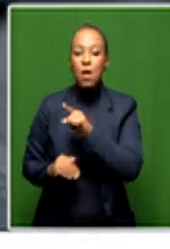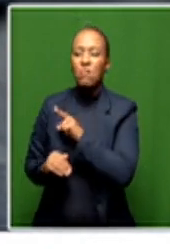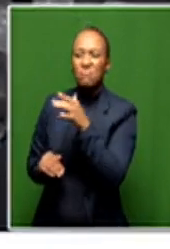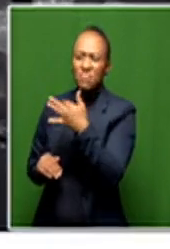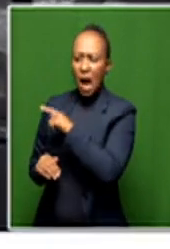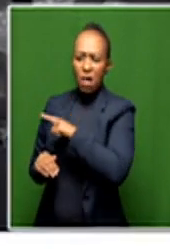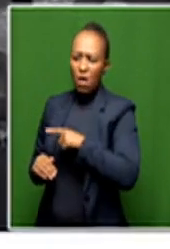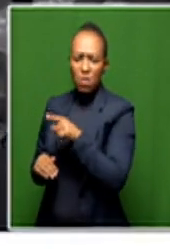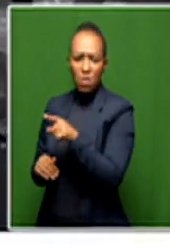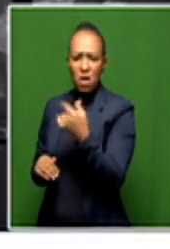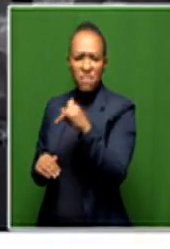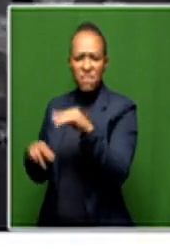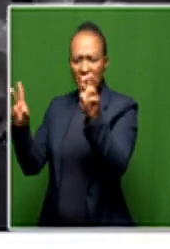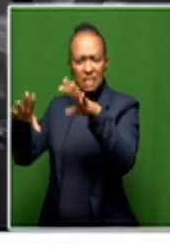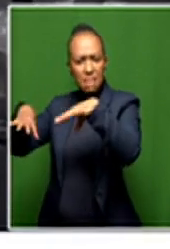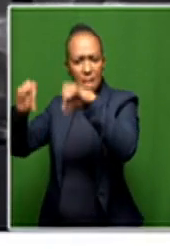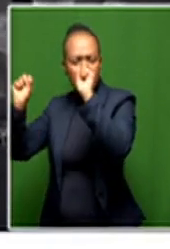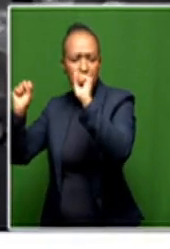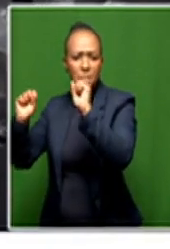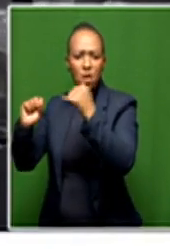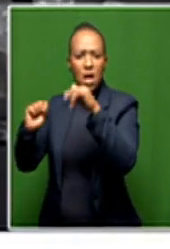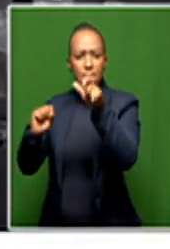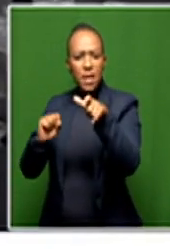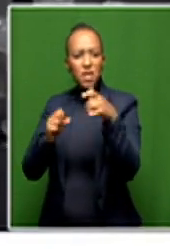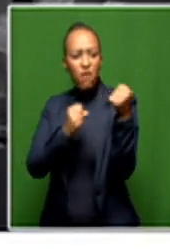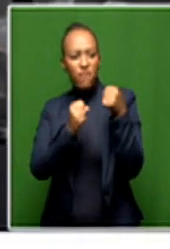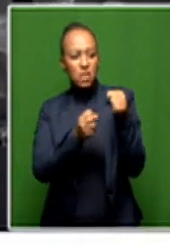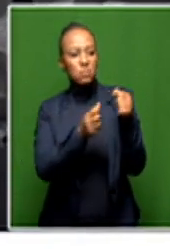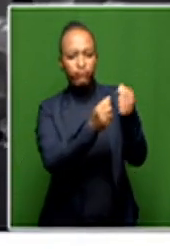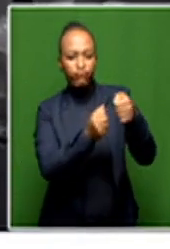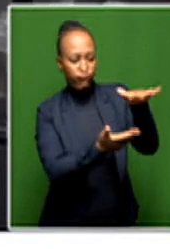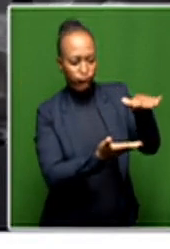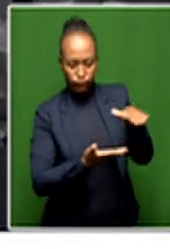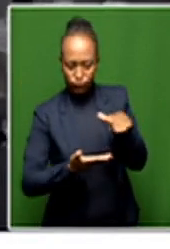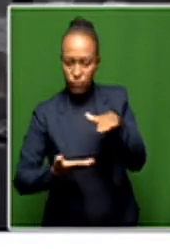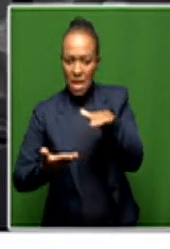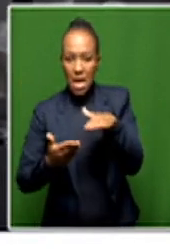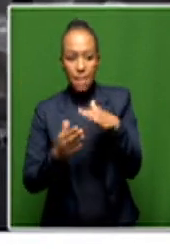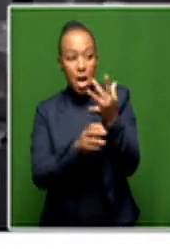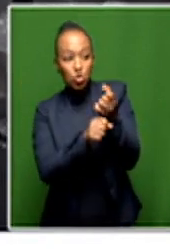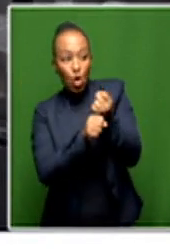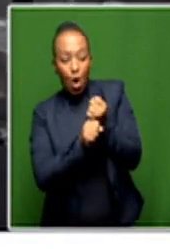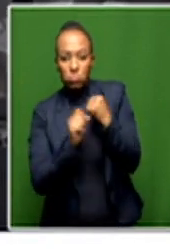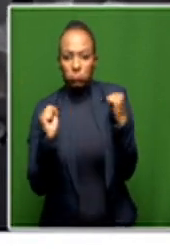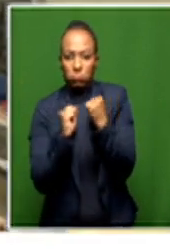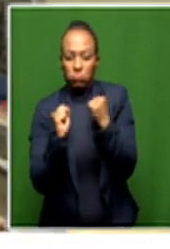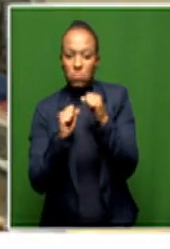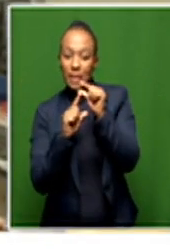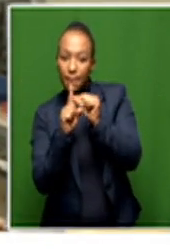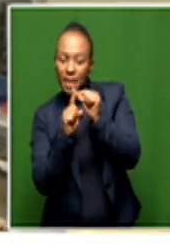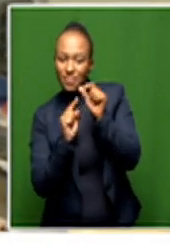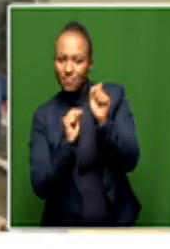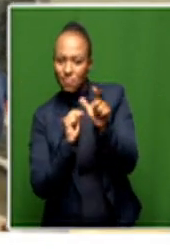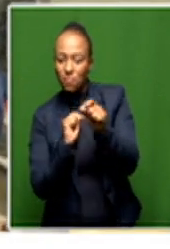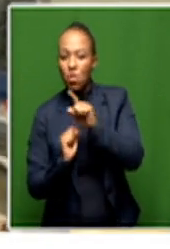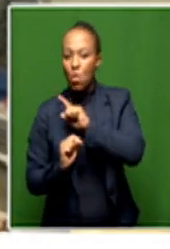the lights go off, the power goes off, somebody takes the vaccine out of the fridge, it's not stored at that temperature, how long is